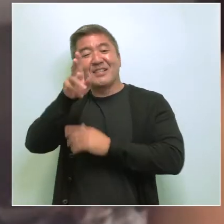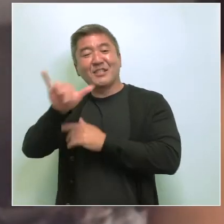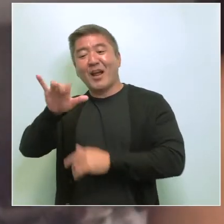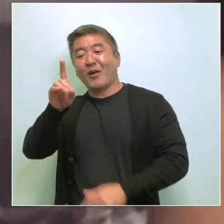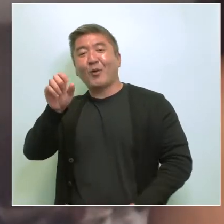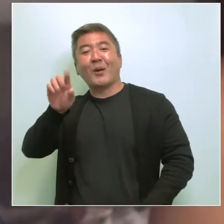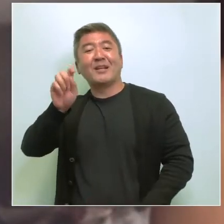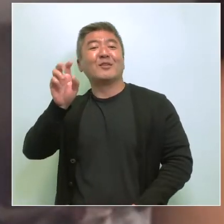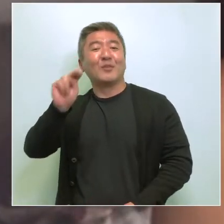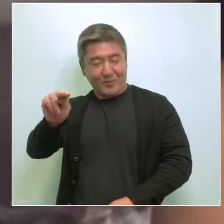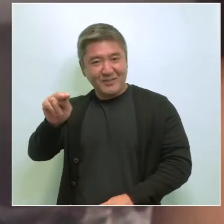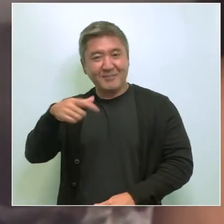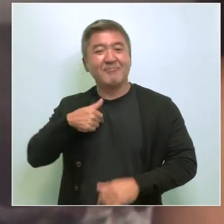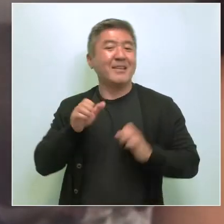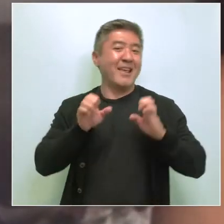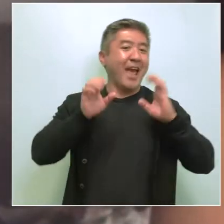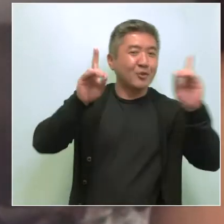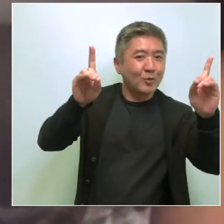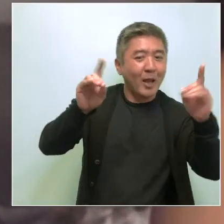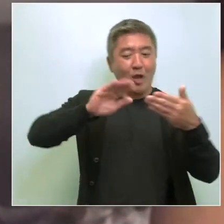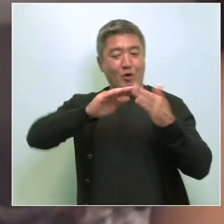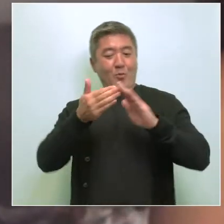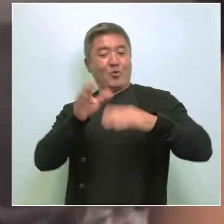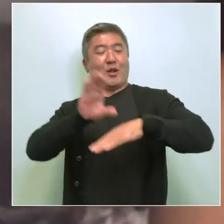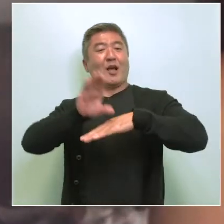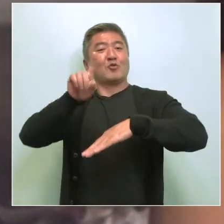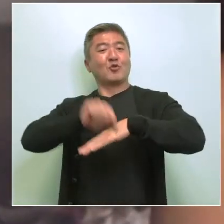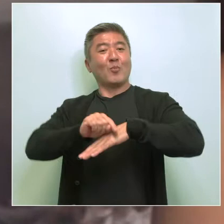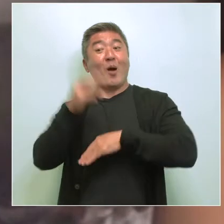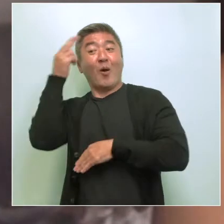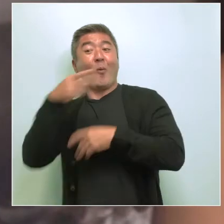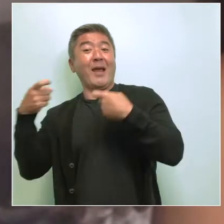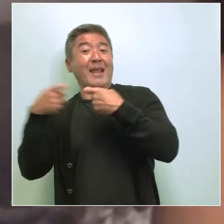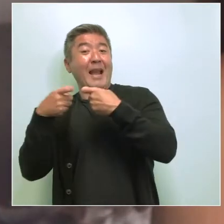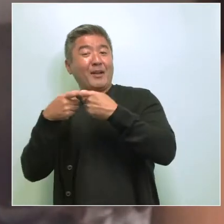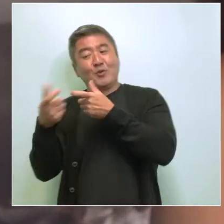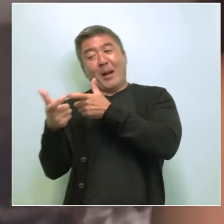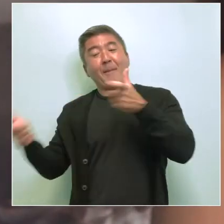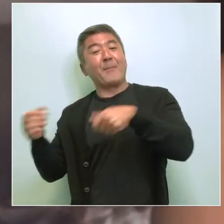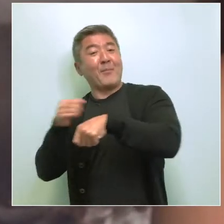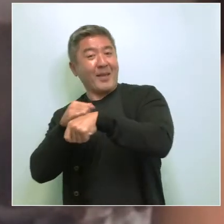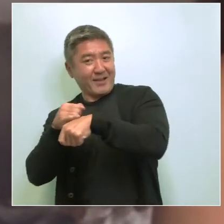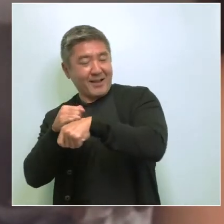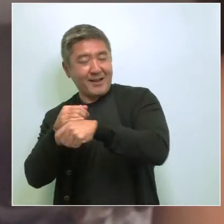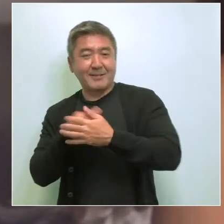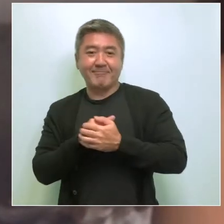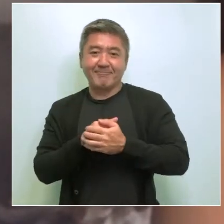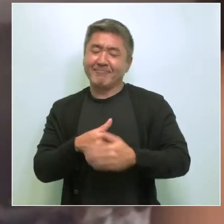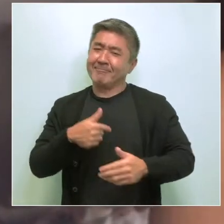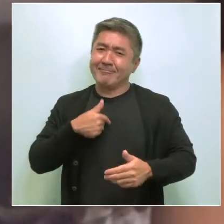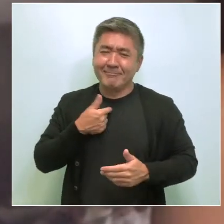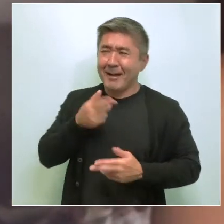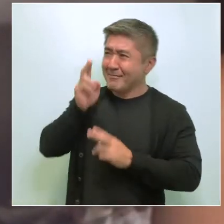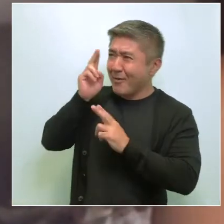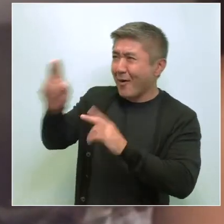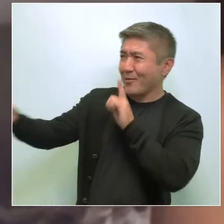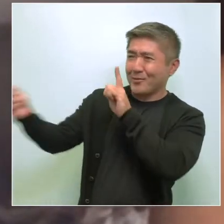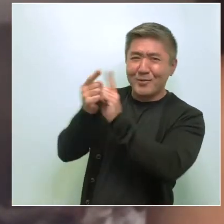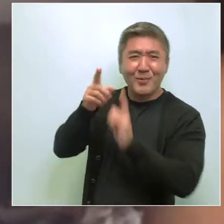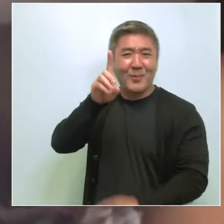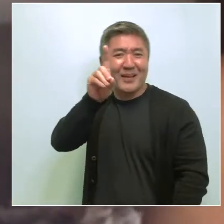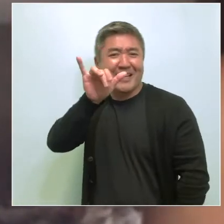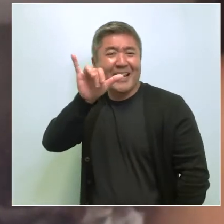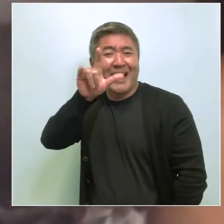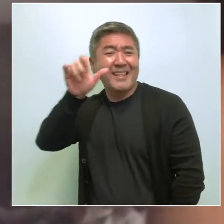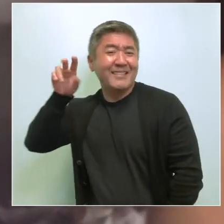Hi, I'm Sherry Thornton, Education and Community Consultant for Hawaiian Electric on Hawaii Island. I had the privilege